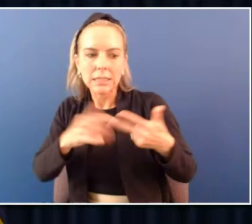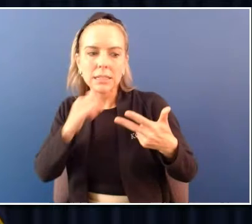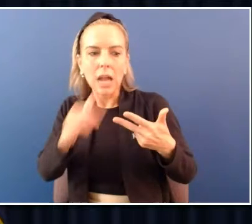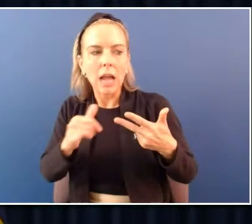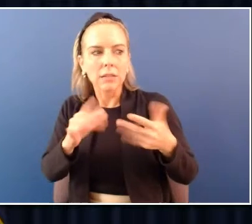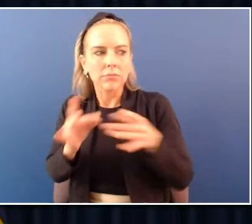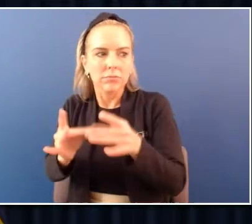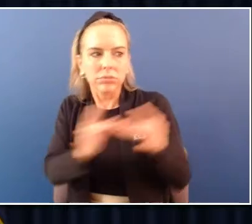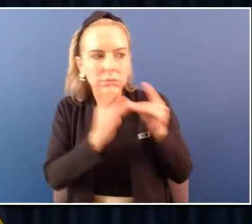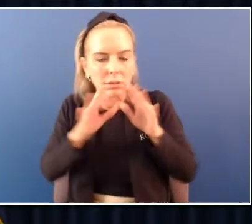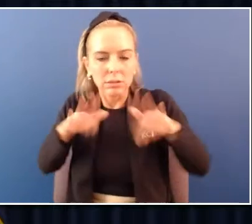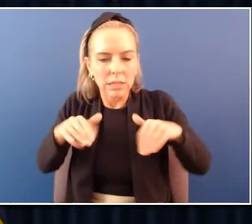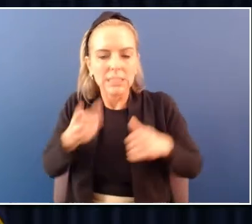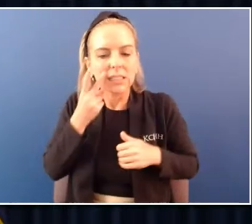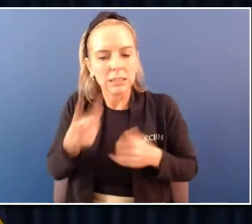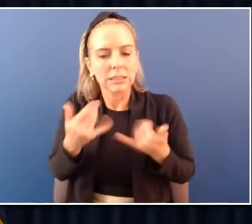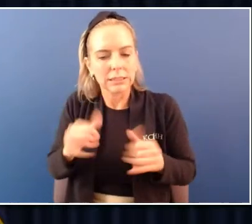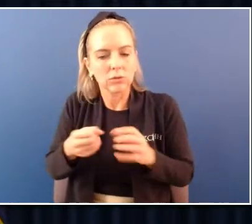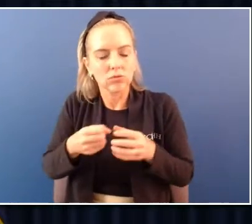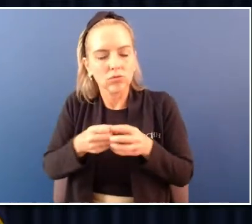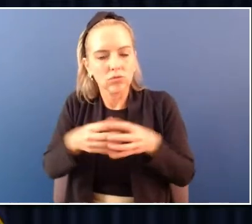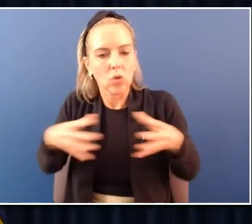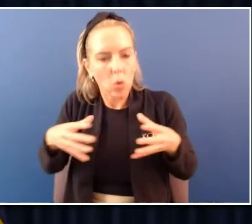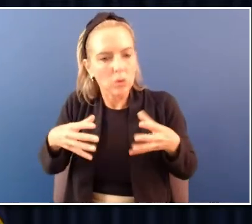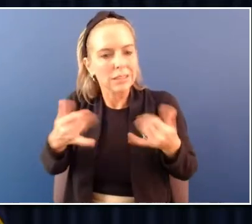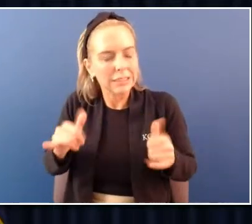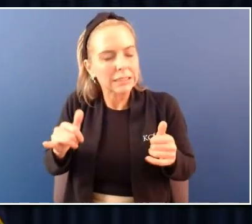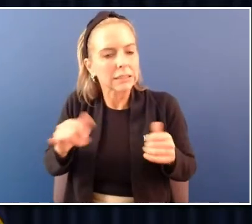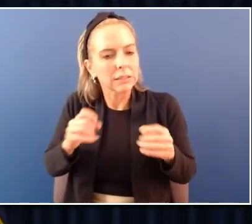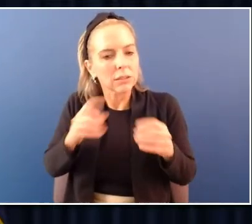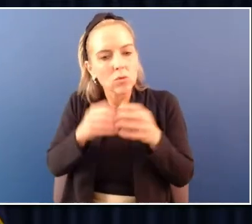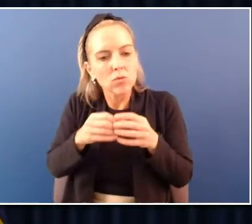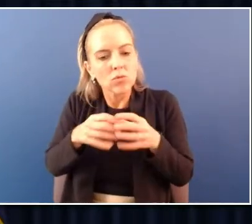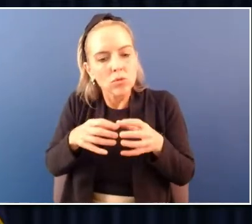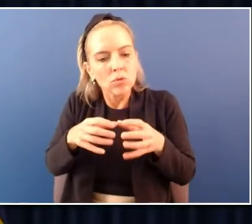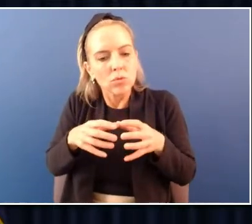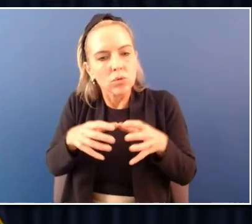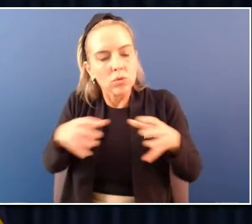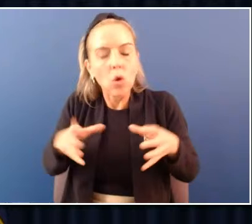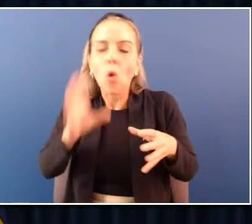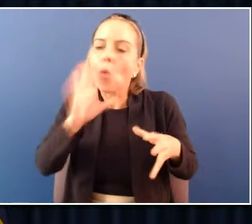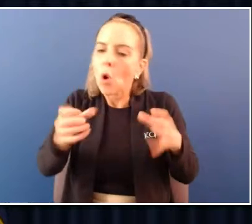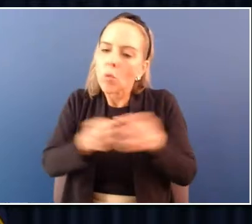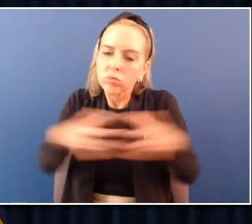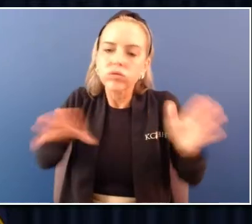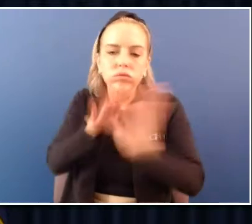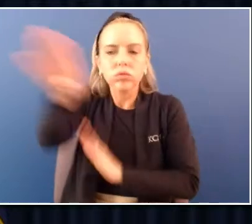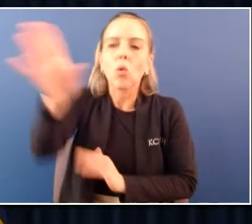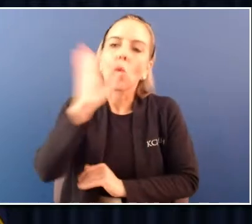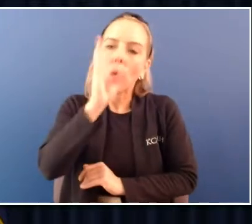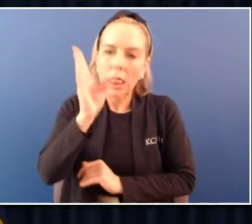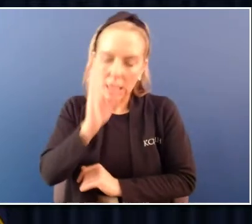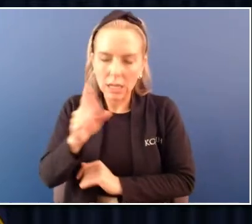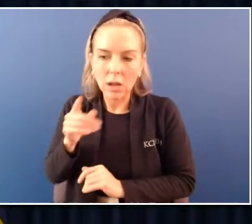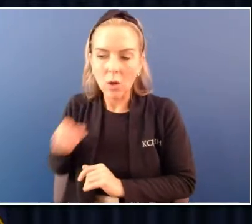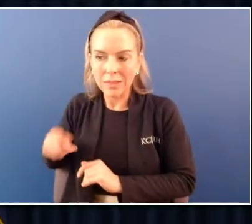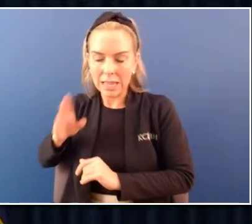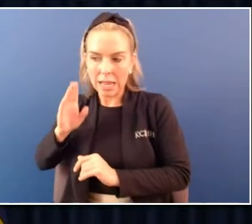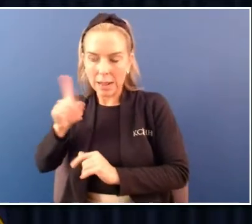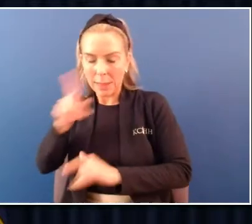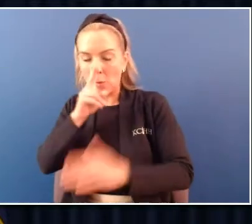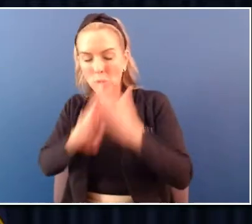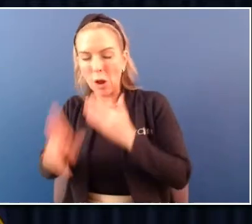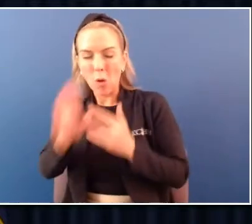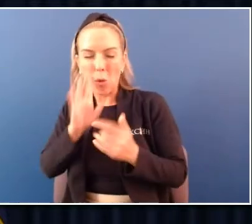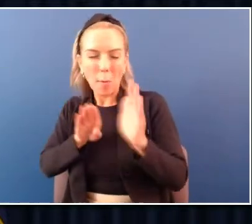growth that's there. Those three come together. That's when I think we see the accelerated growth curve that people originally predicted. And those